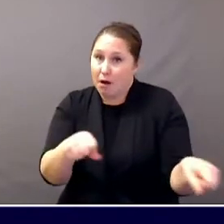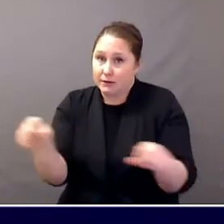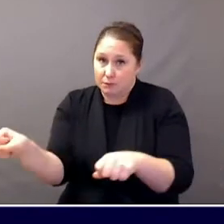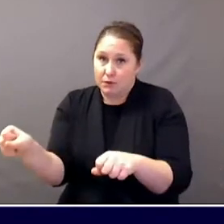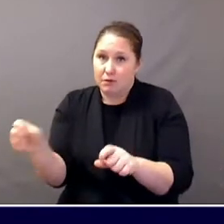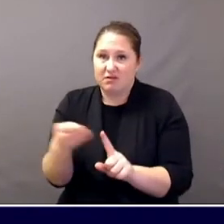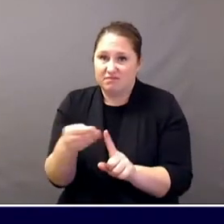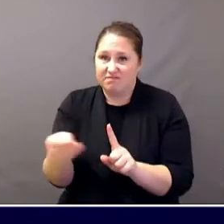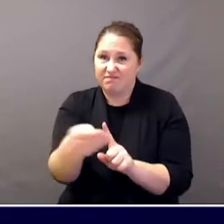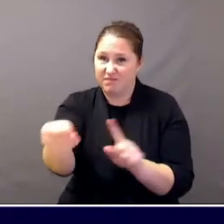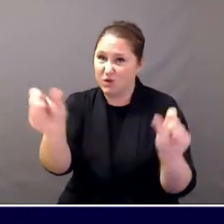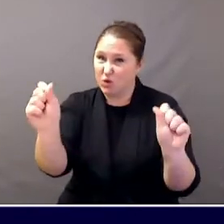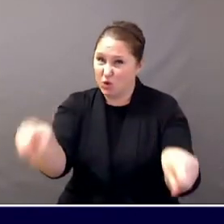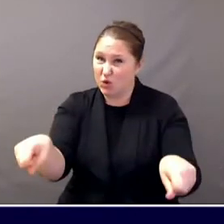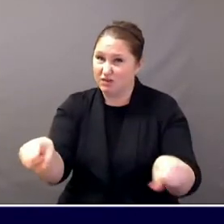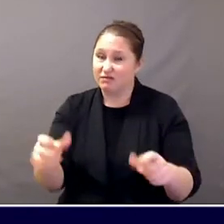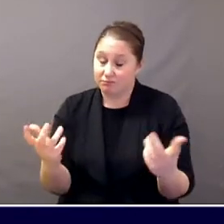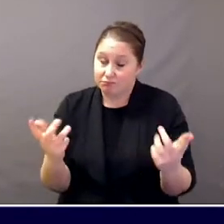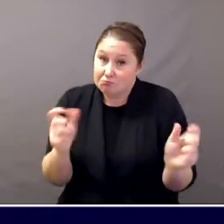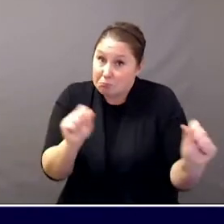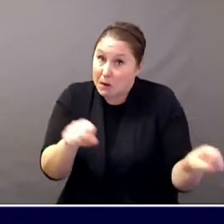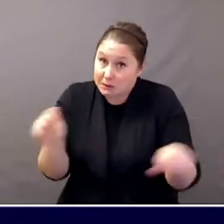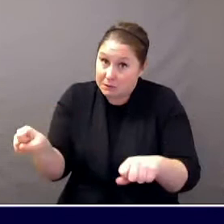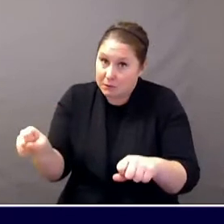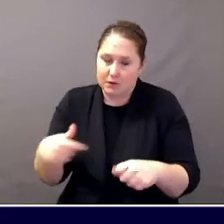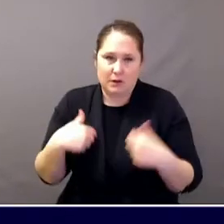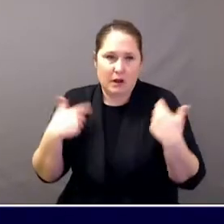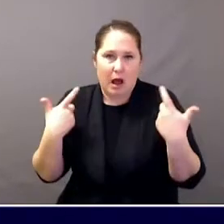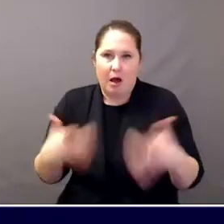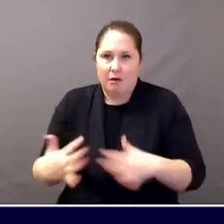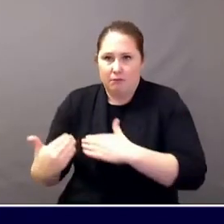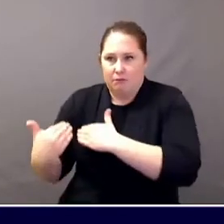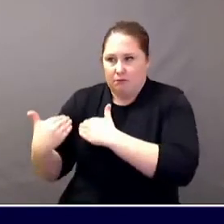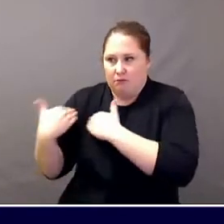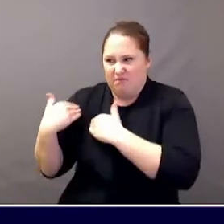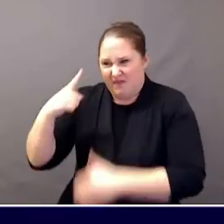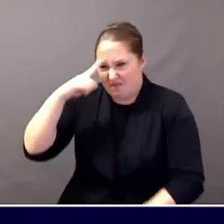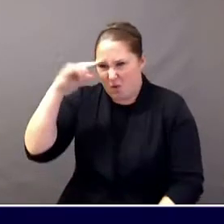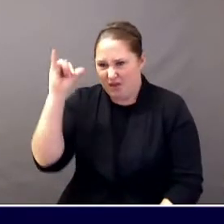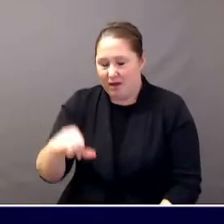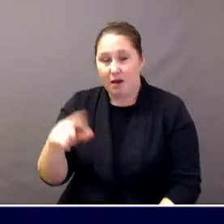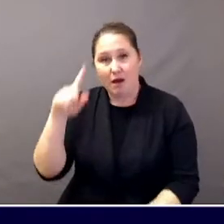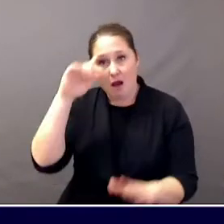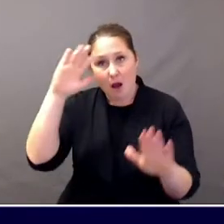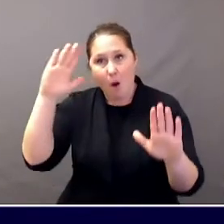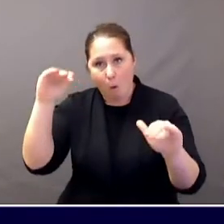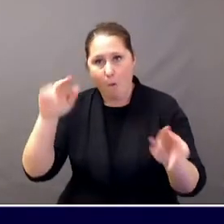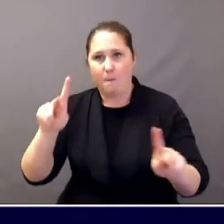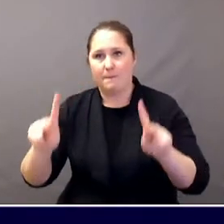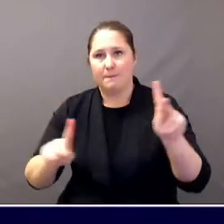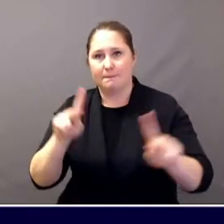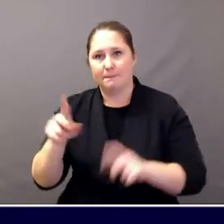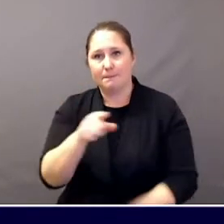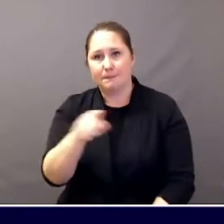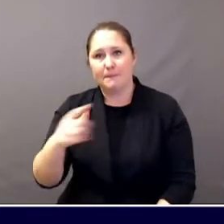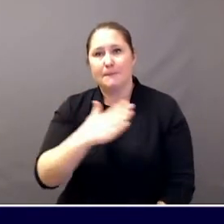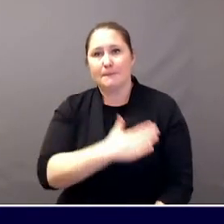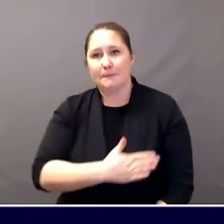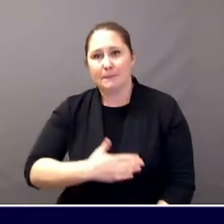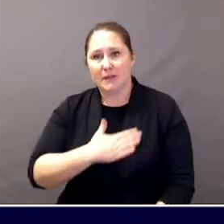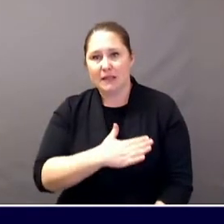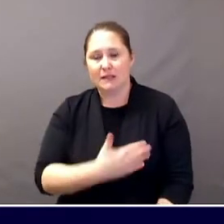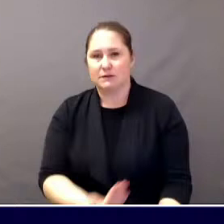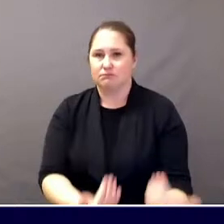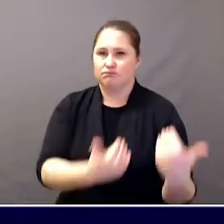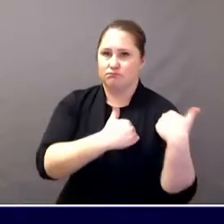event, potentially. I would not want to be responsible for such an event. I hope people take their personal responsibility, their